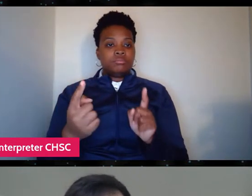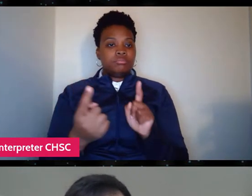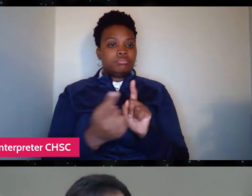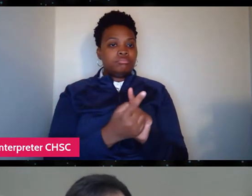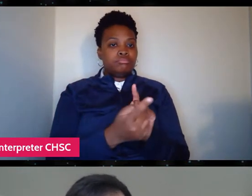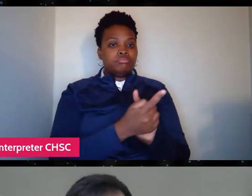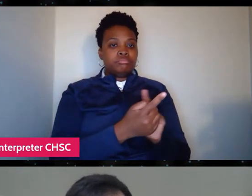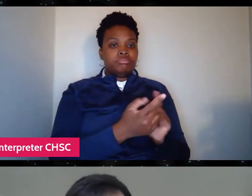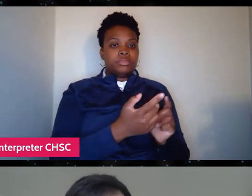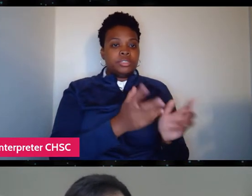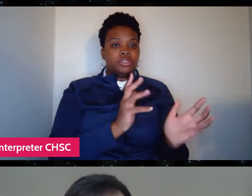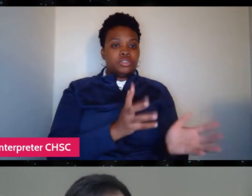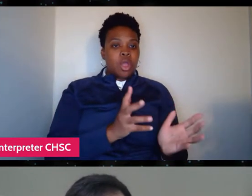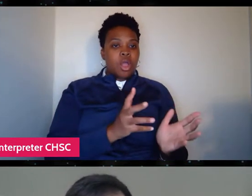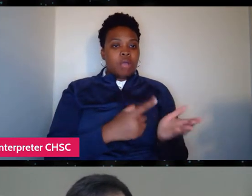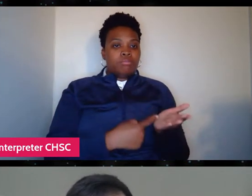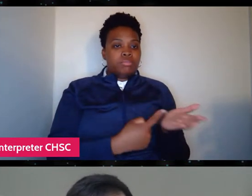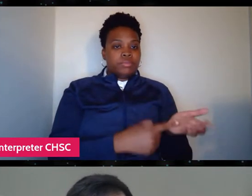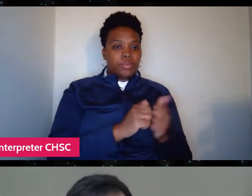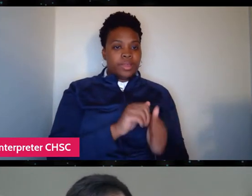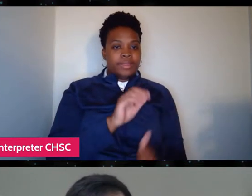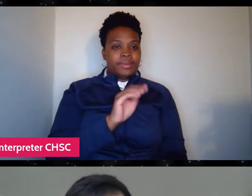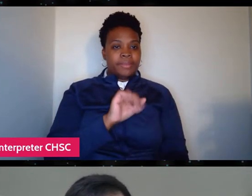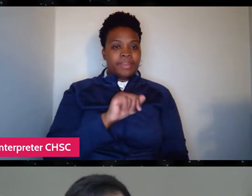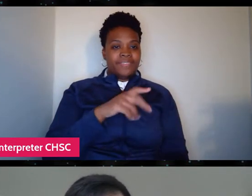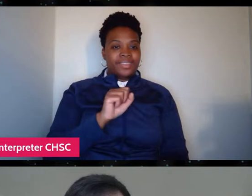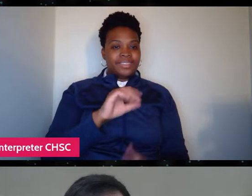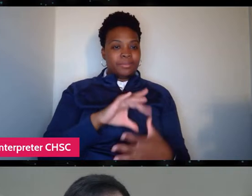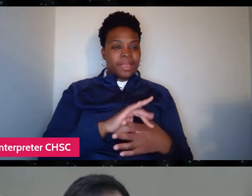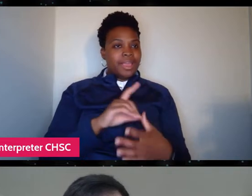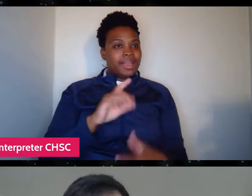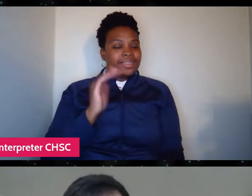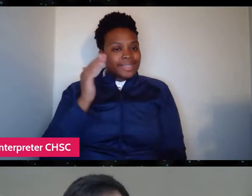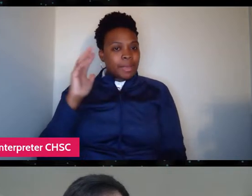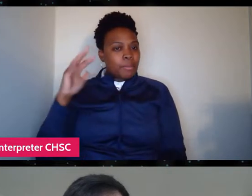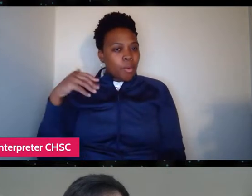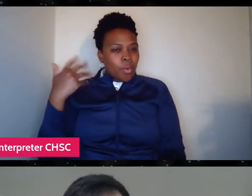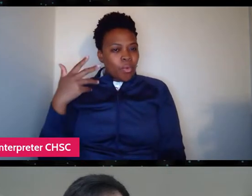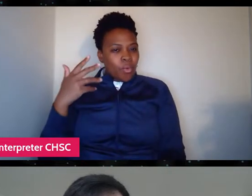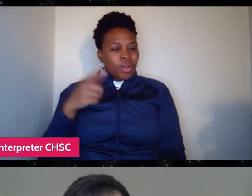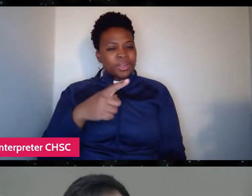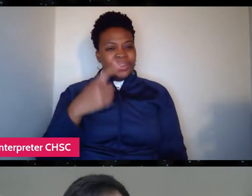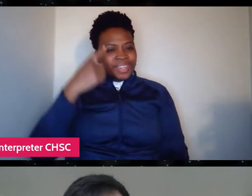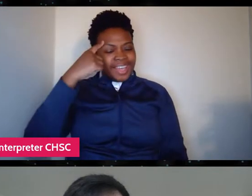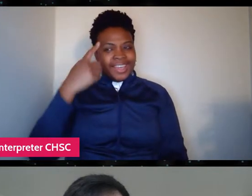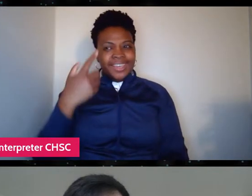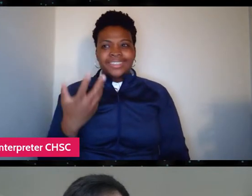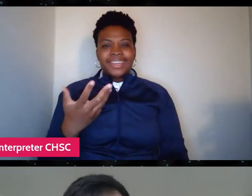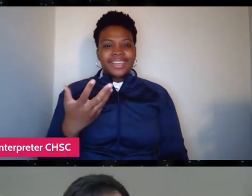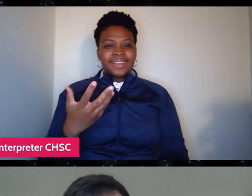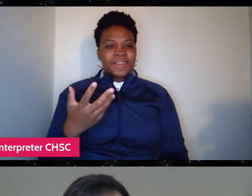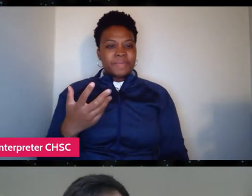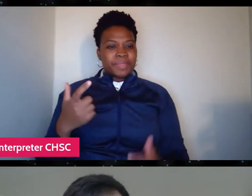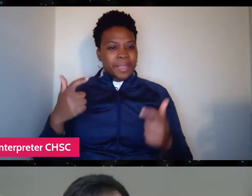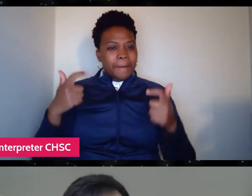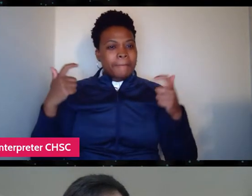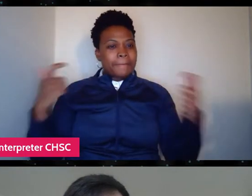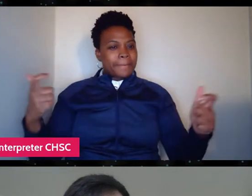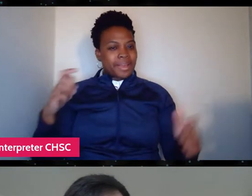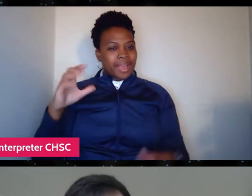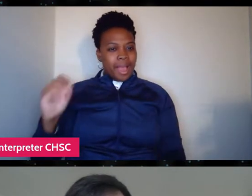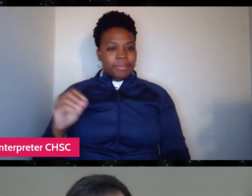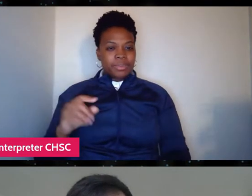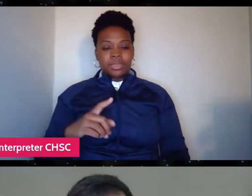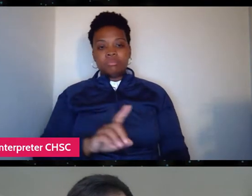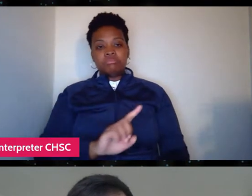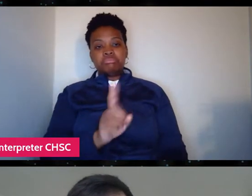Memphis Meats. That just seems insane to me, because you would think big dogs in the game like that would be like, nope,